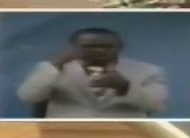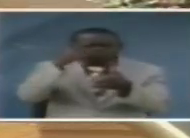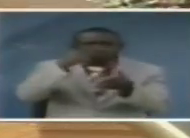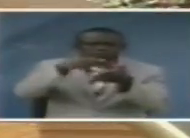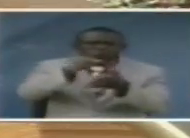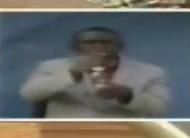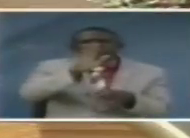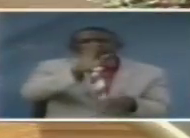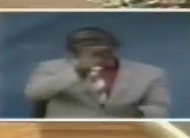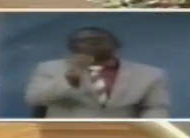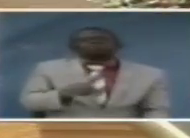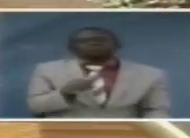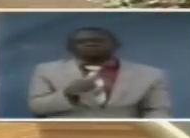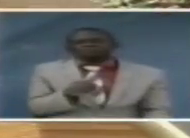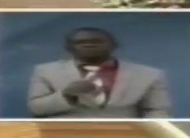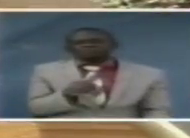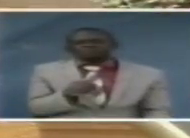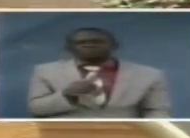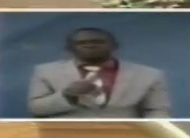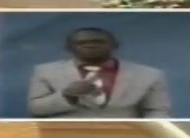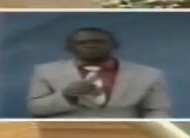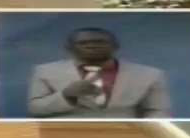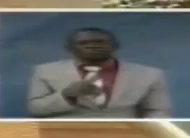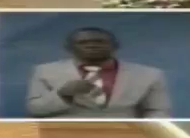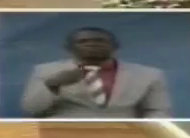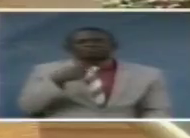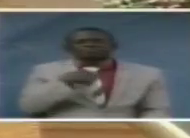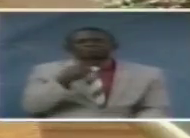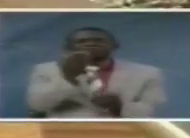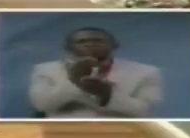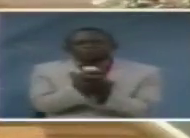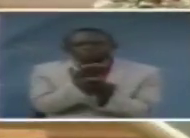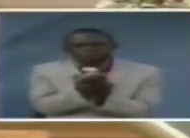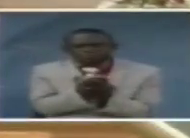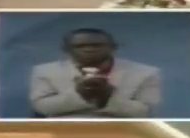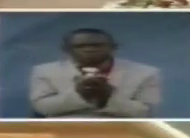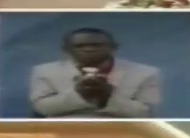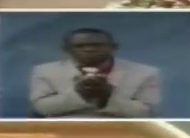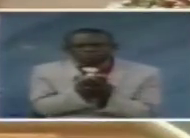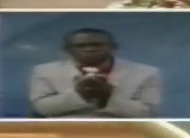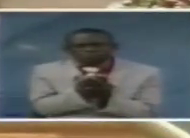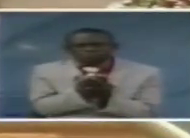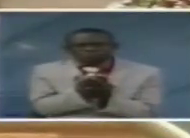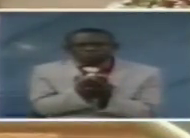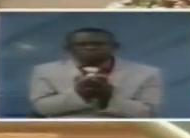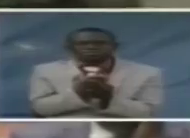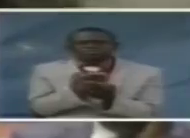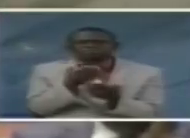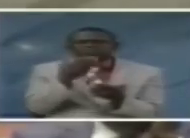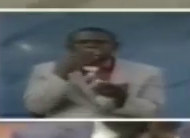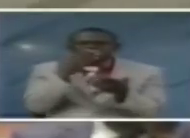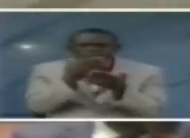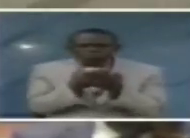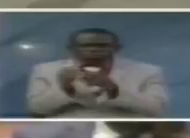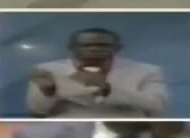properties. Mr. Speaker, to cast our tax net wider, I propose